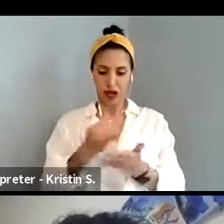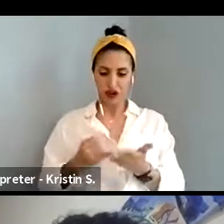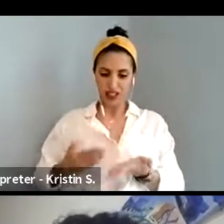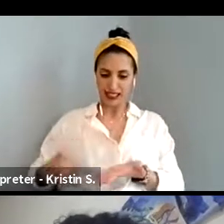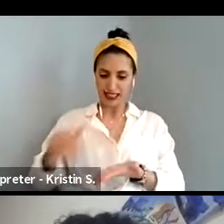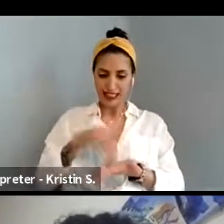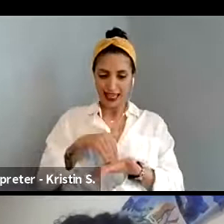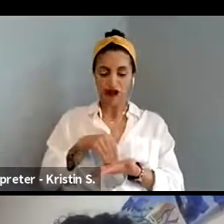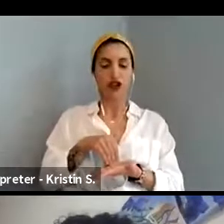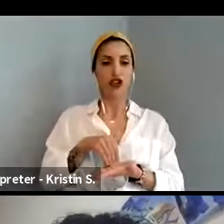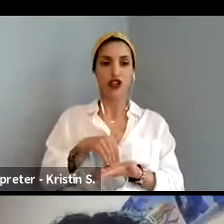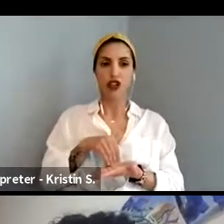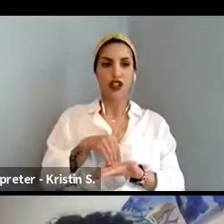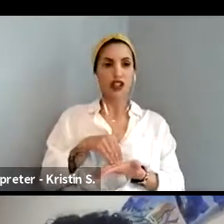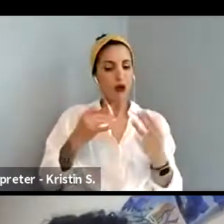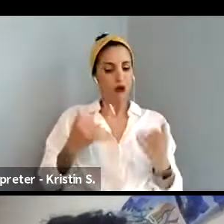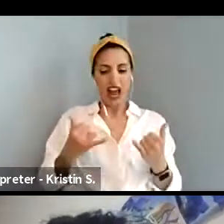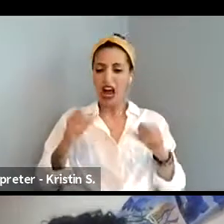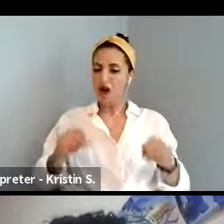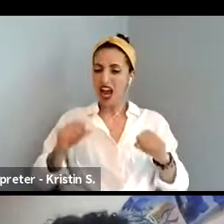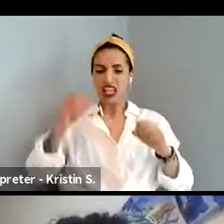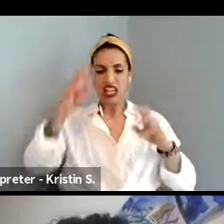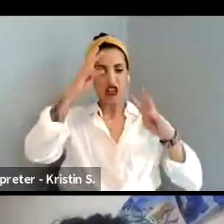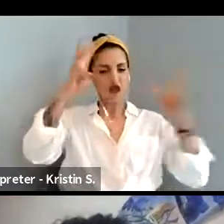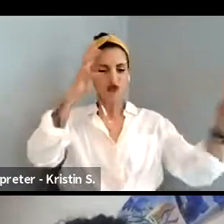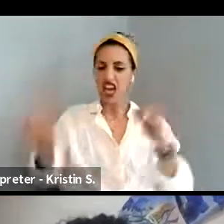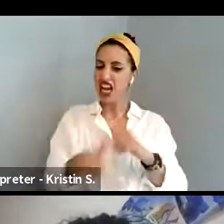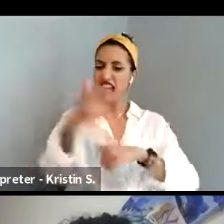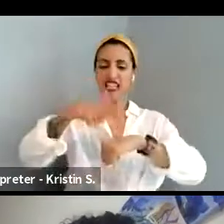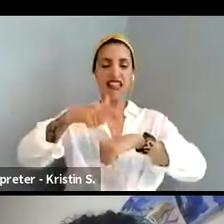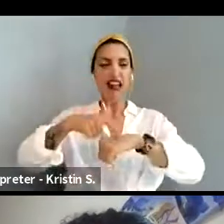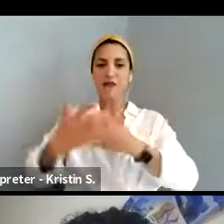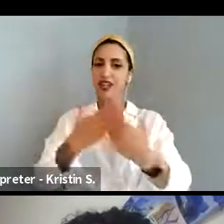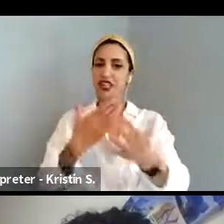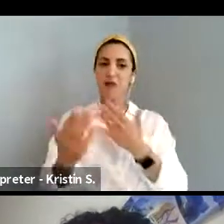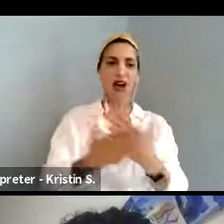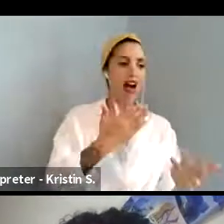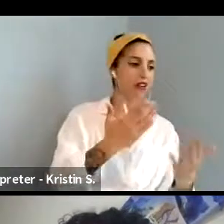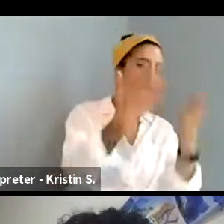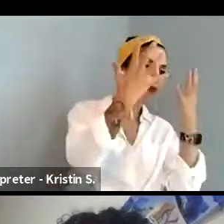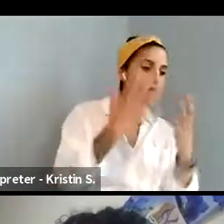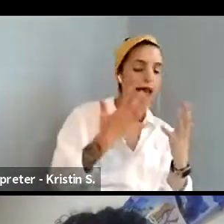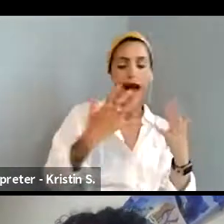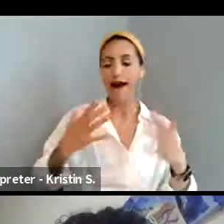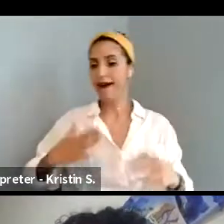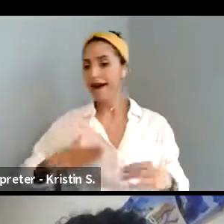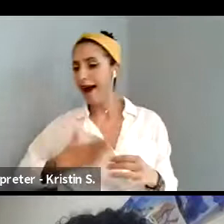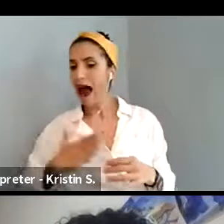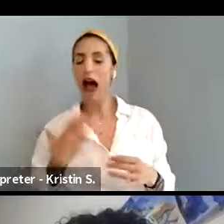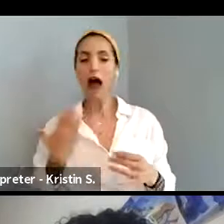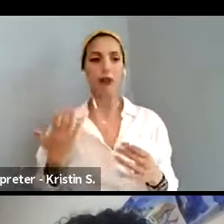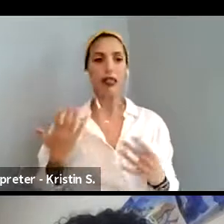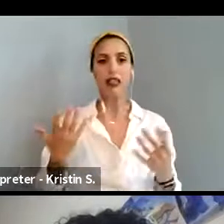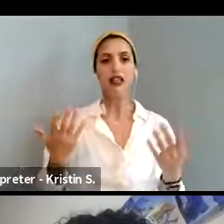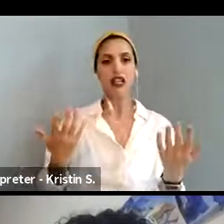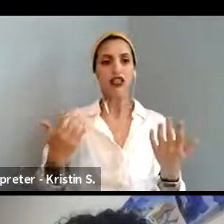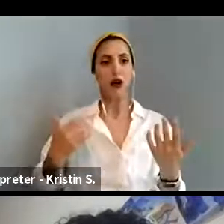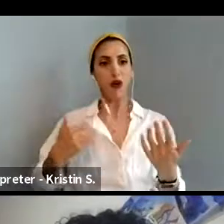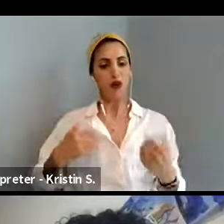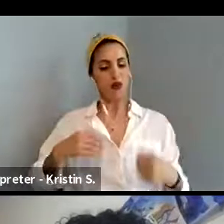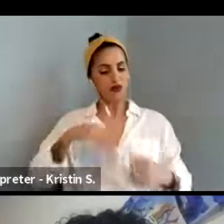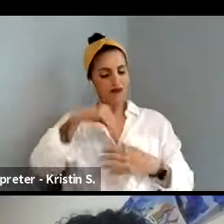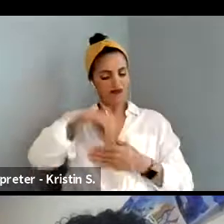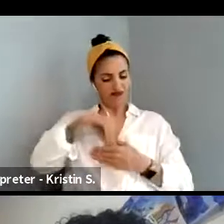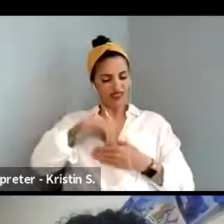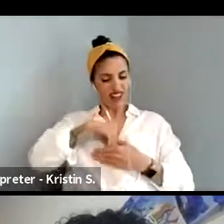of anything. It doesn't matter what's going on. I'm still creating. And I feel like I have a place of solace deep, deep